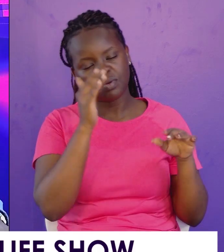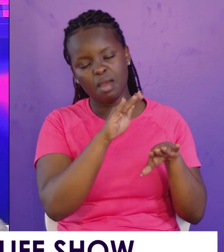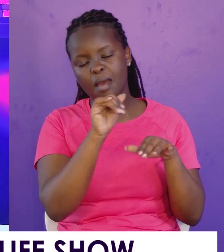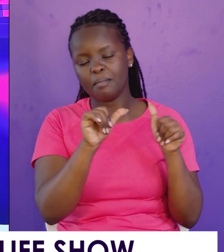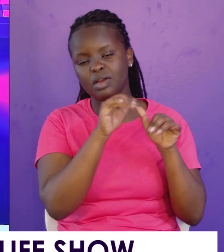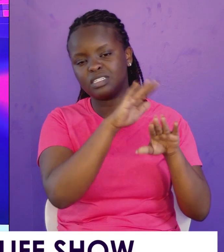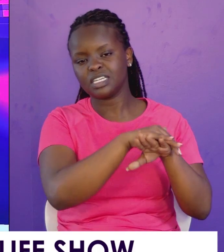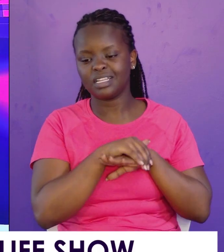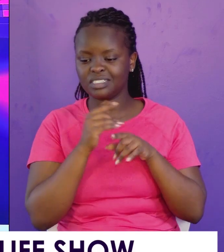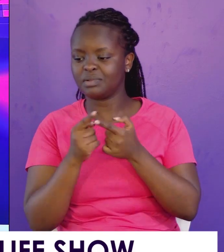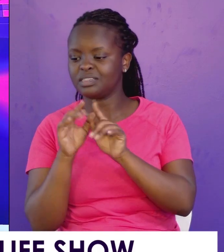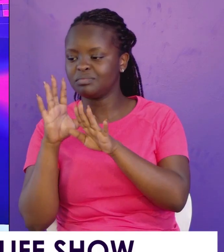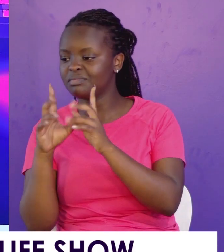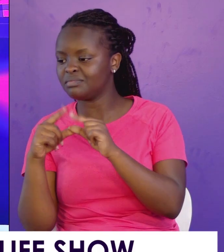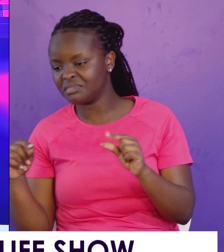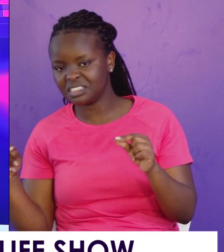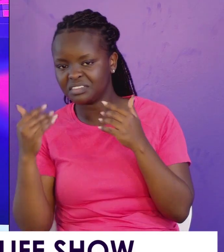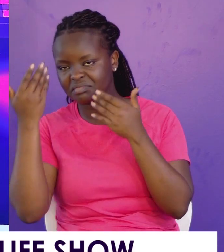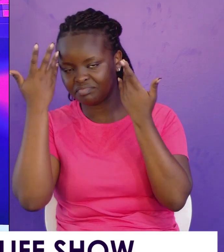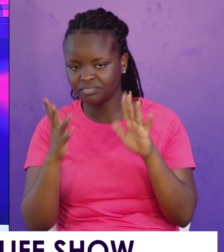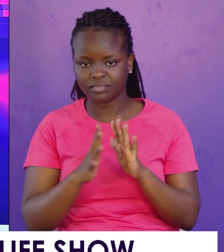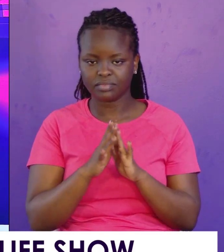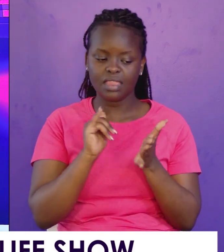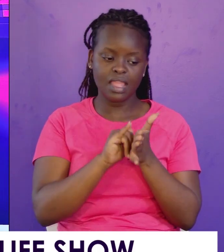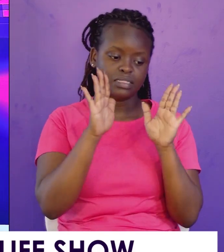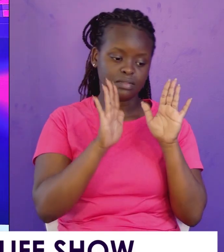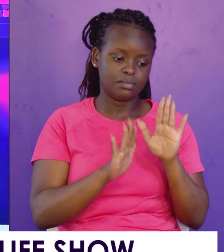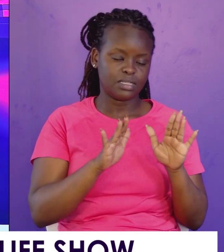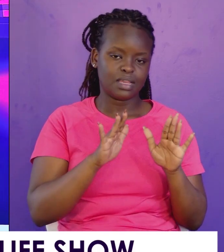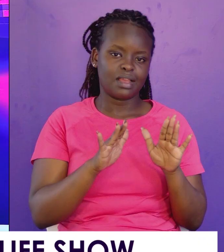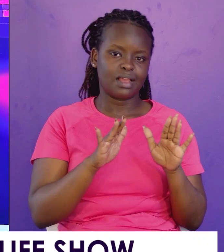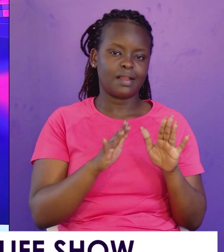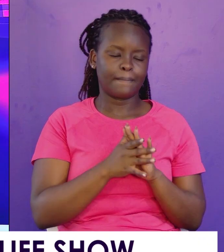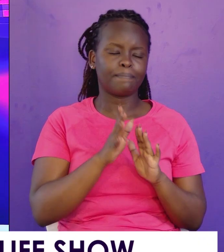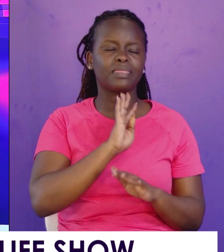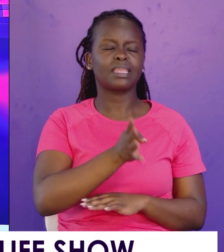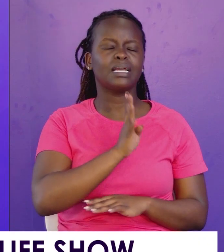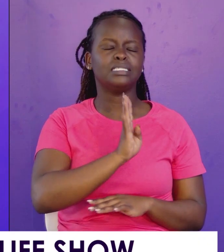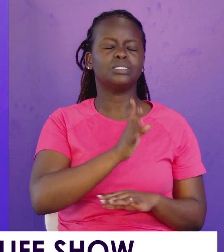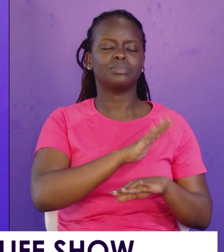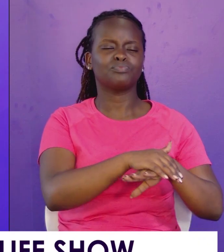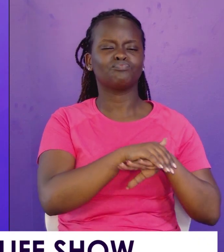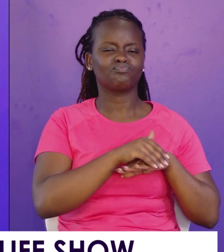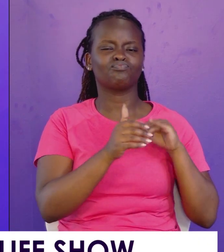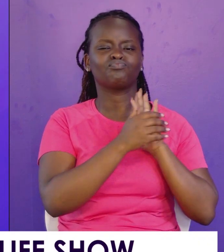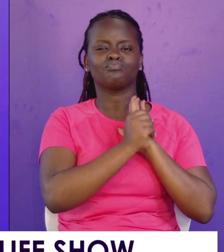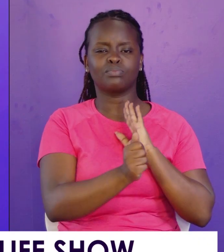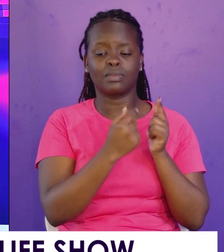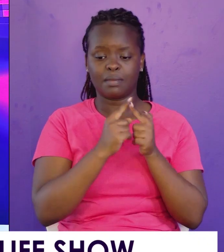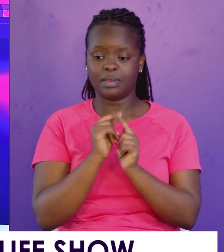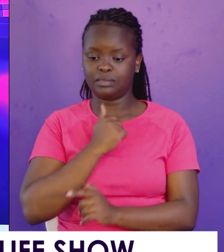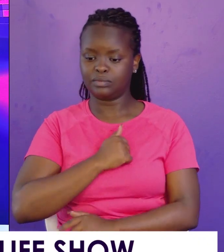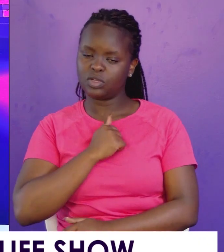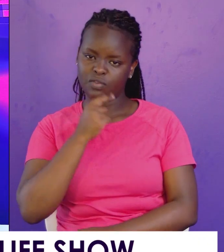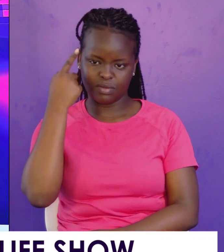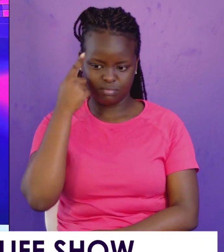not the... So that is important. In fact, they said, anacharasa kizungu. And unfortunately for that kijana, Yes. he may